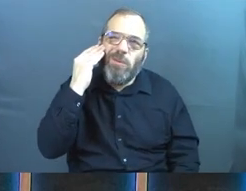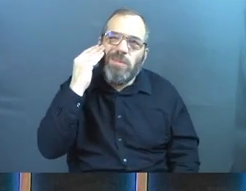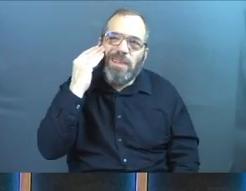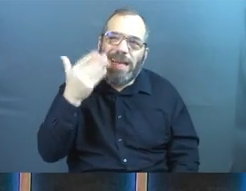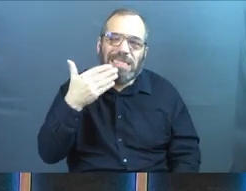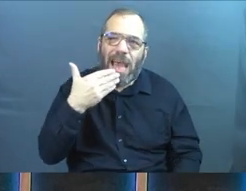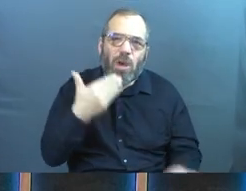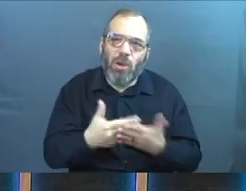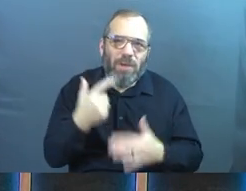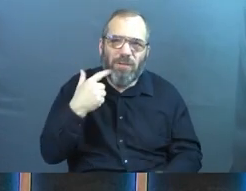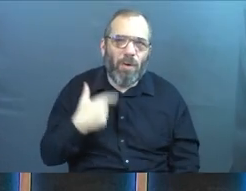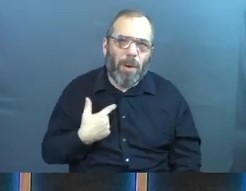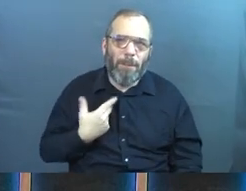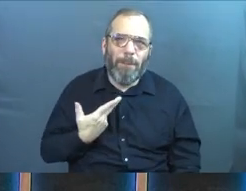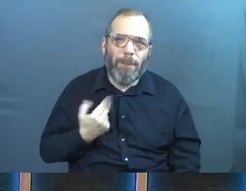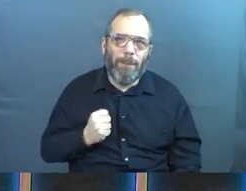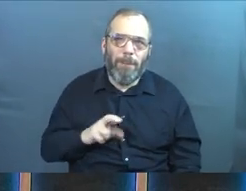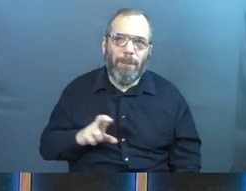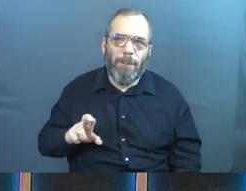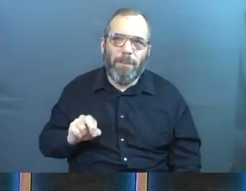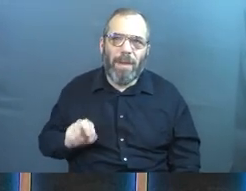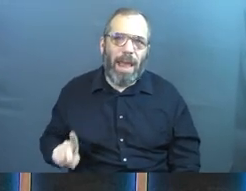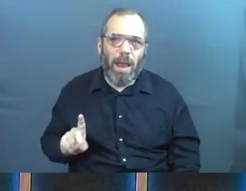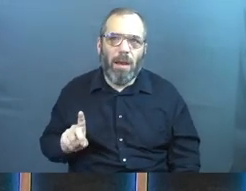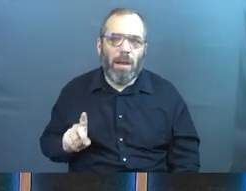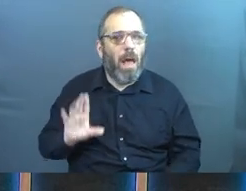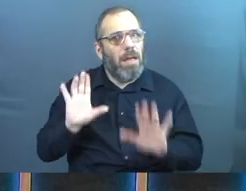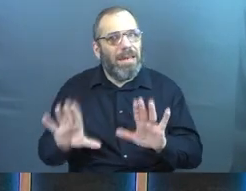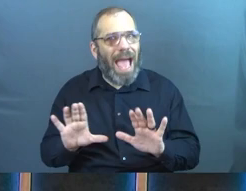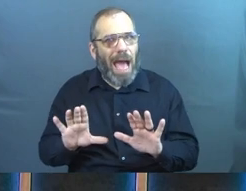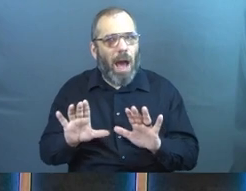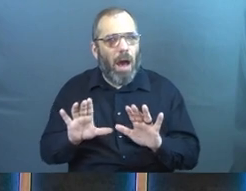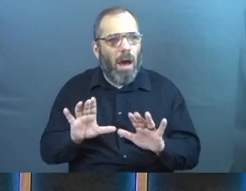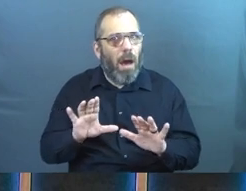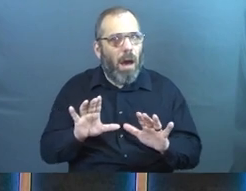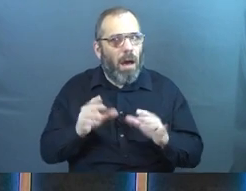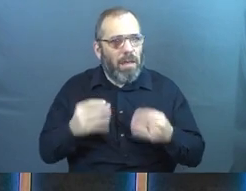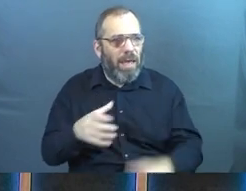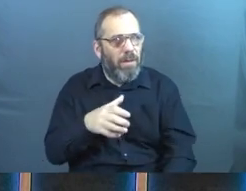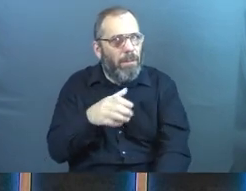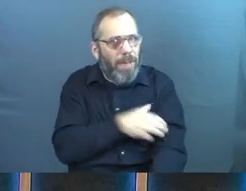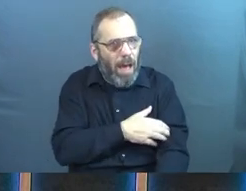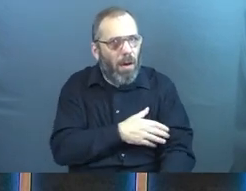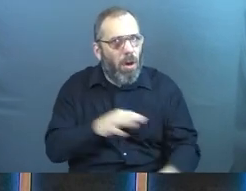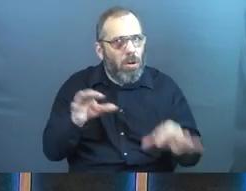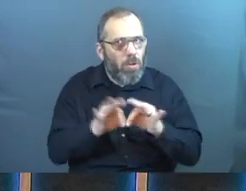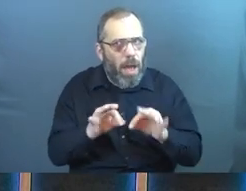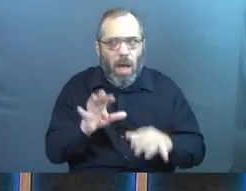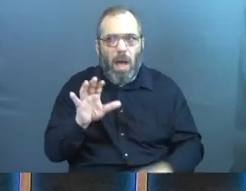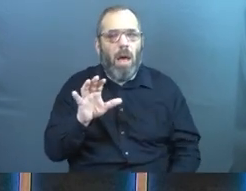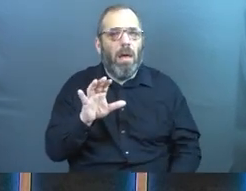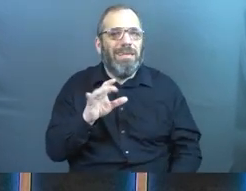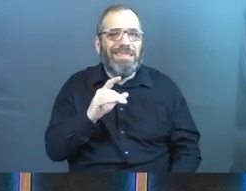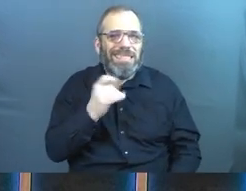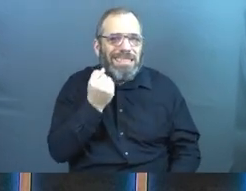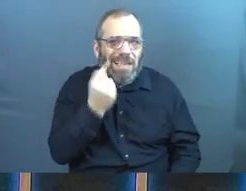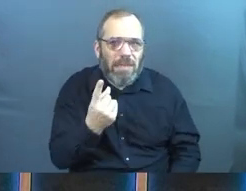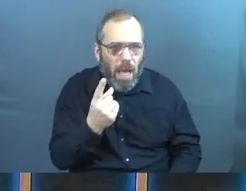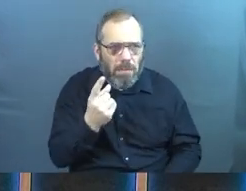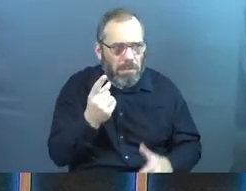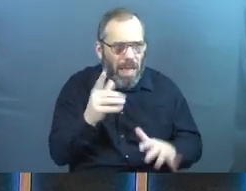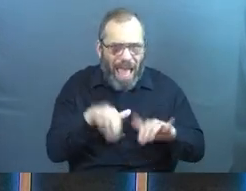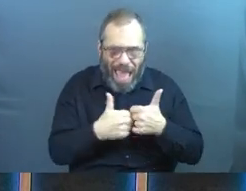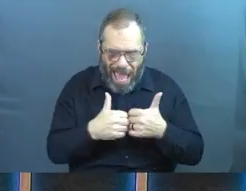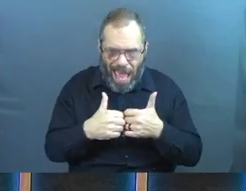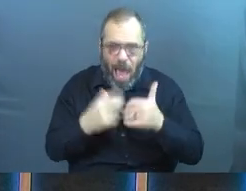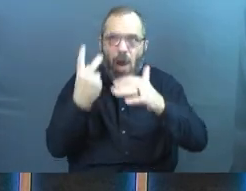deal. He doesn't understand. And don't give him too much power, and don't give him too much credit. He doesn't understand exactly